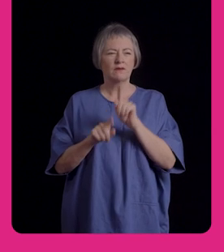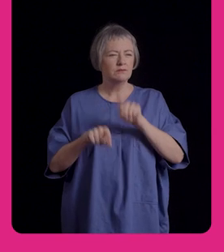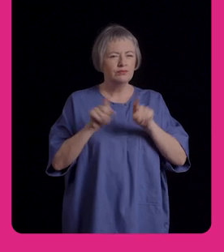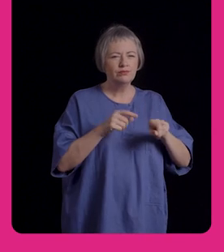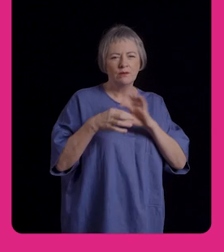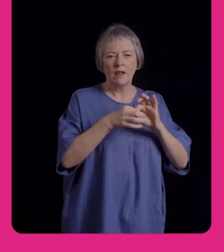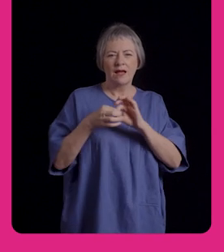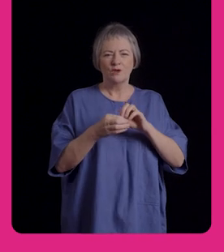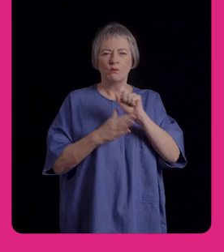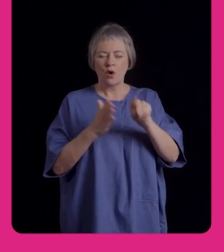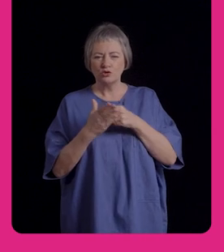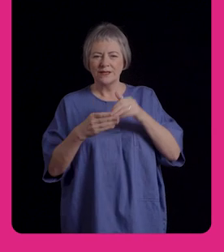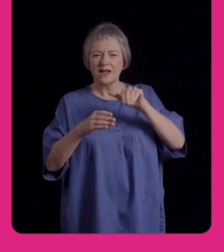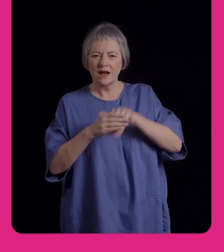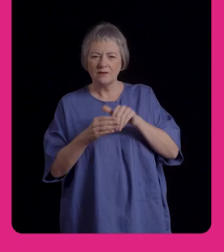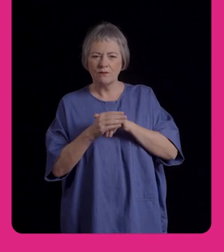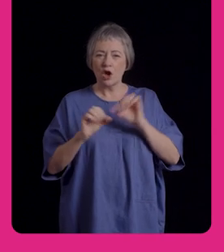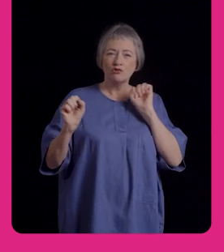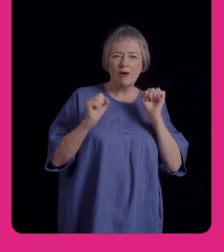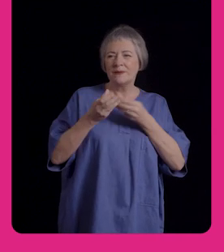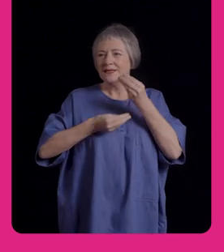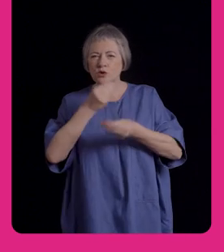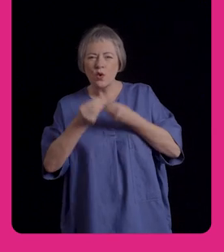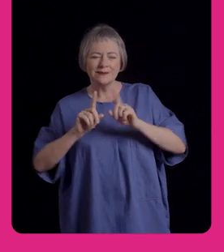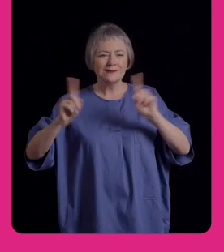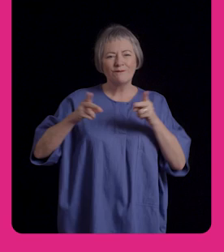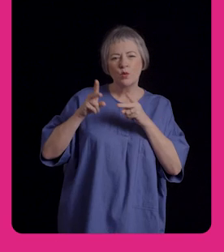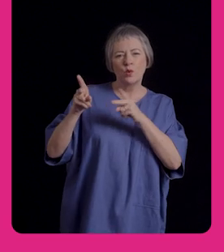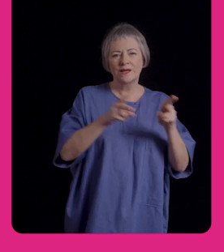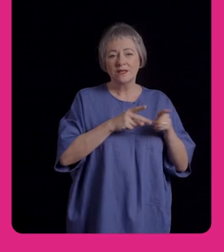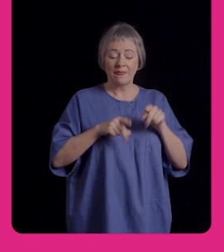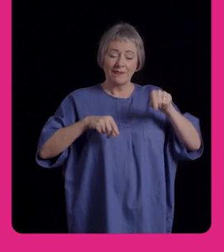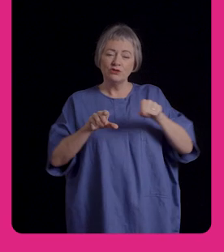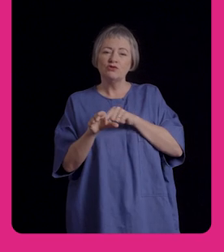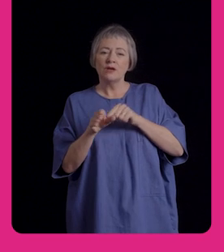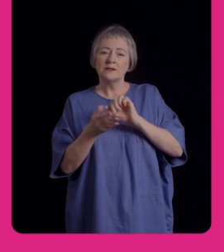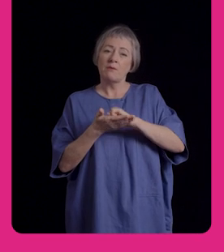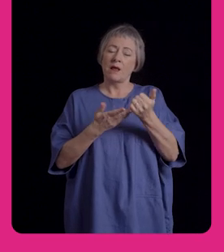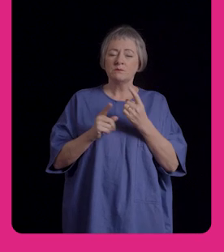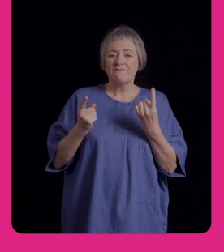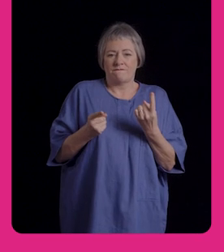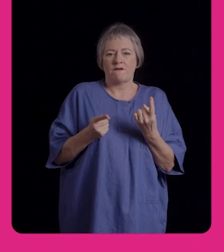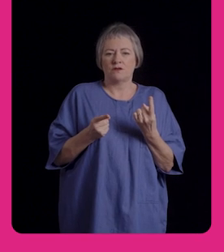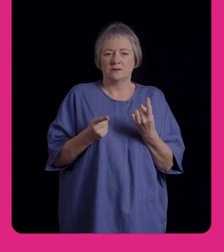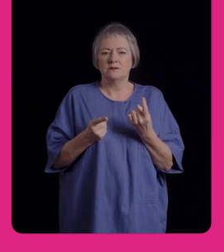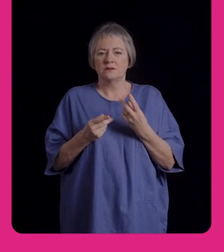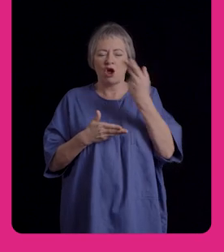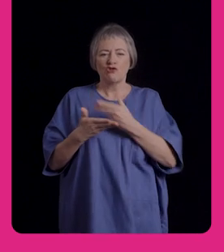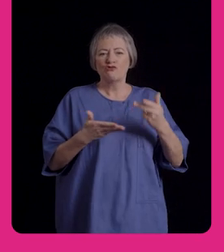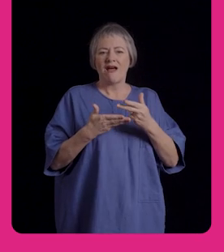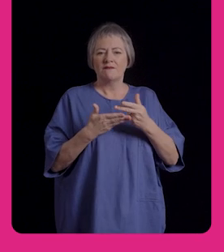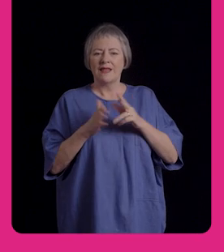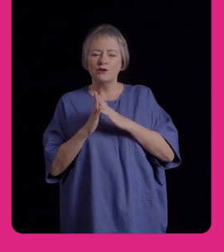various collaborative projects involving drama, telling stories in different ways. And this year I published my first graphic novel